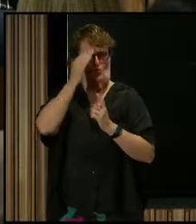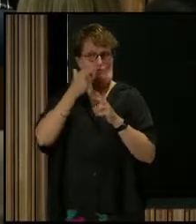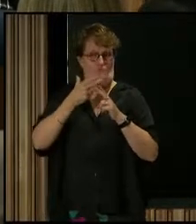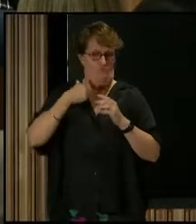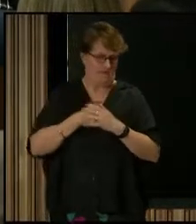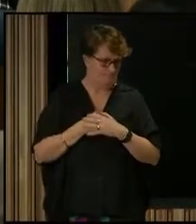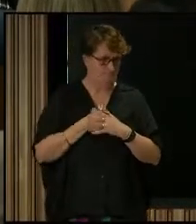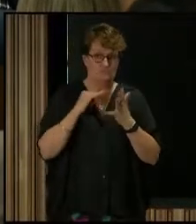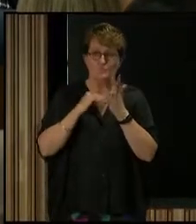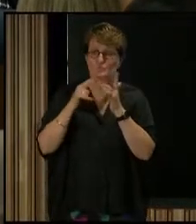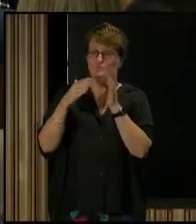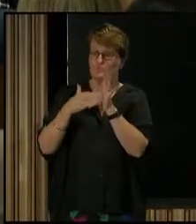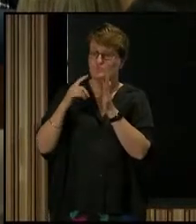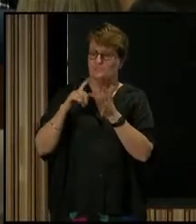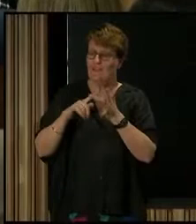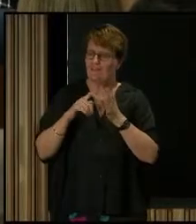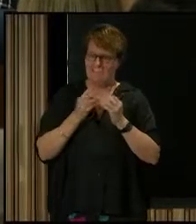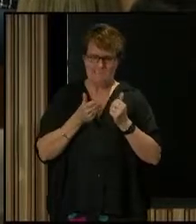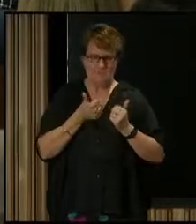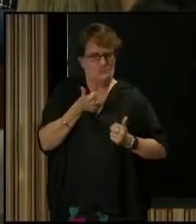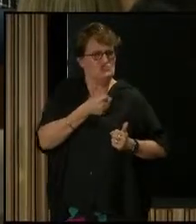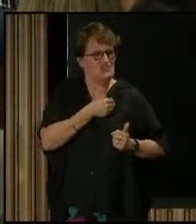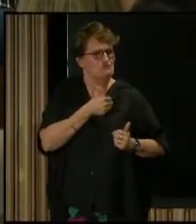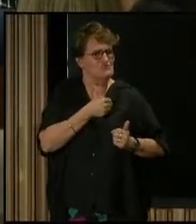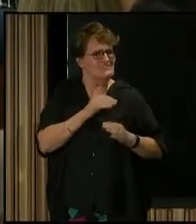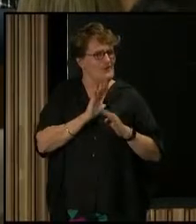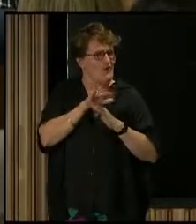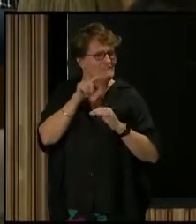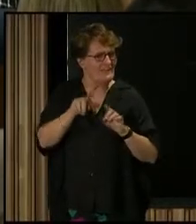There's also a generosity about that. I think sometimes people forget that